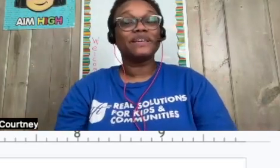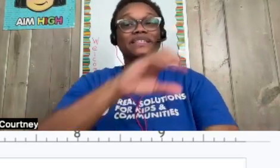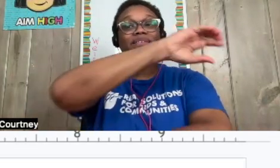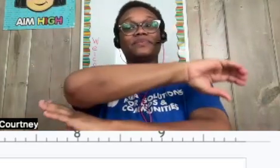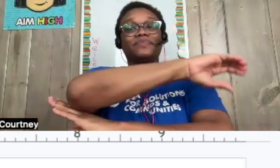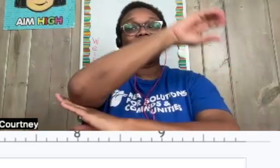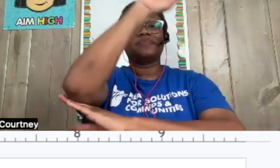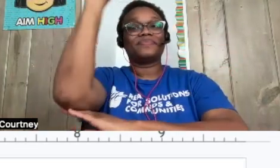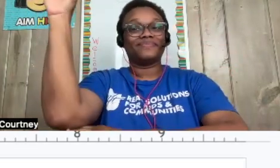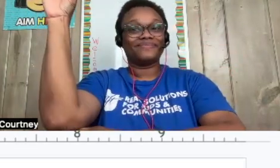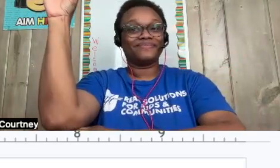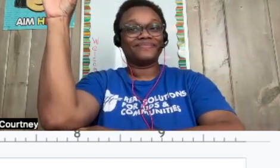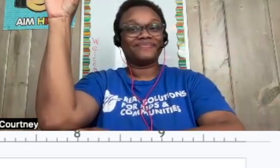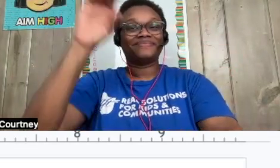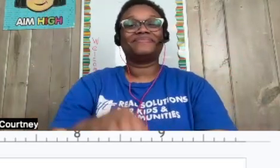Christmas.